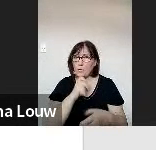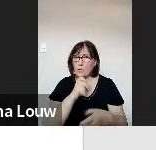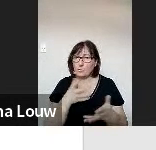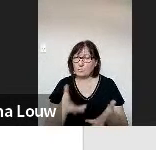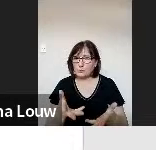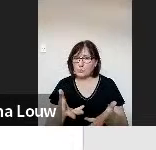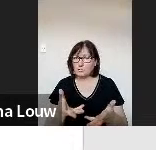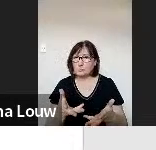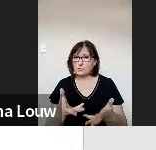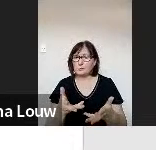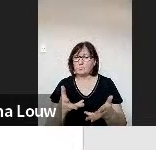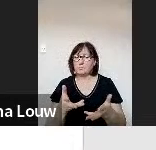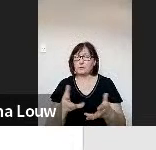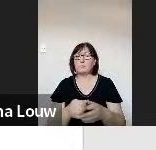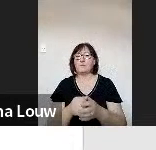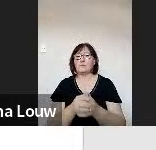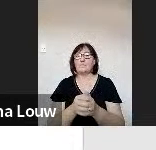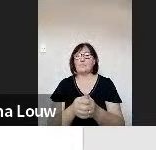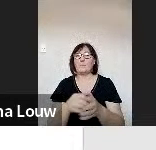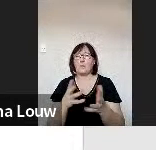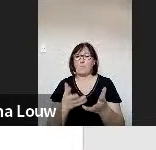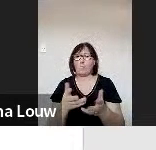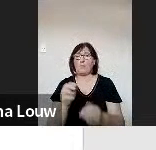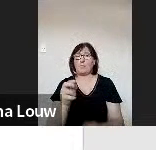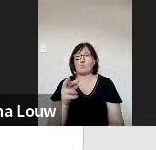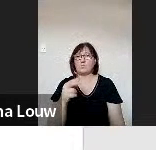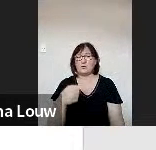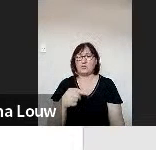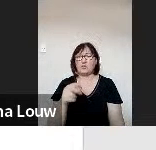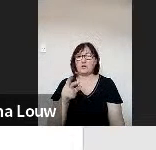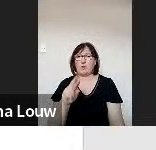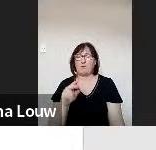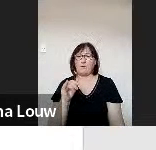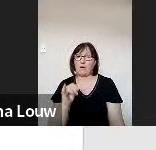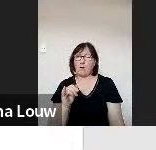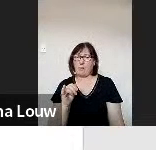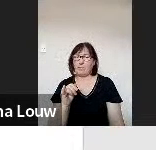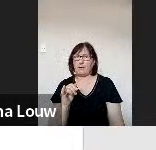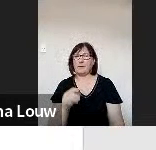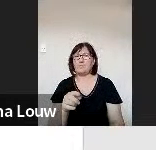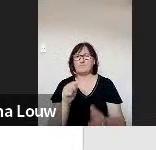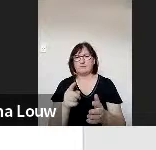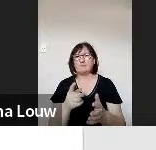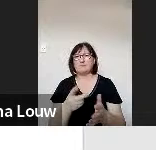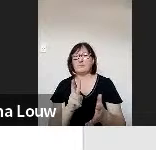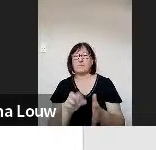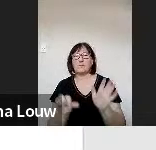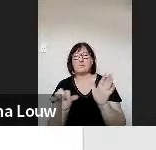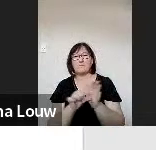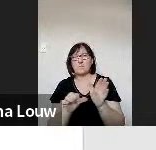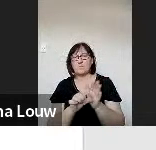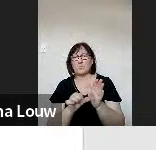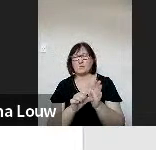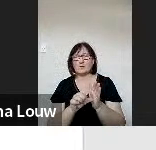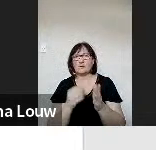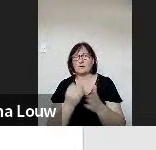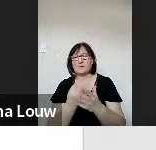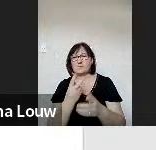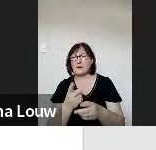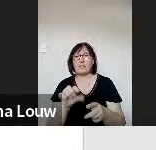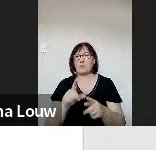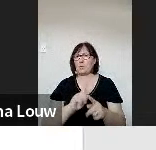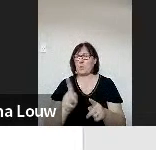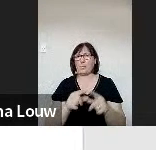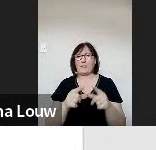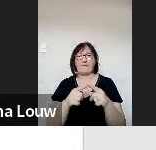of GRI 2B, the essential character, since it is incomplete